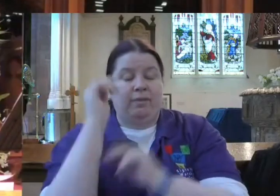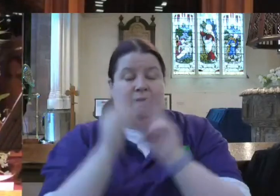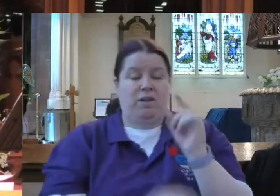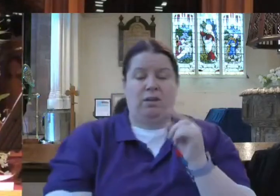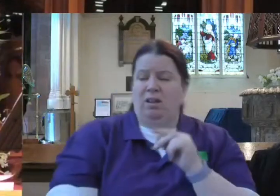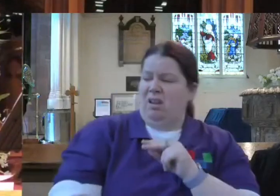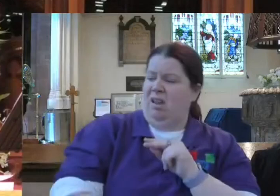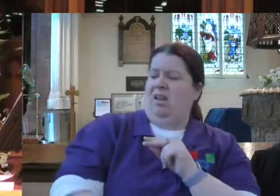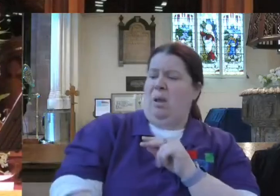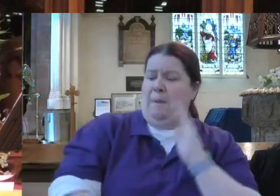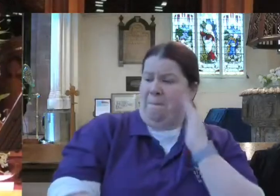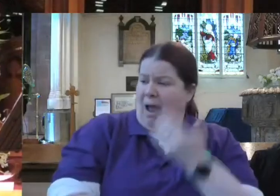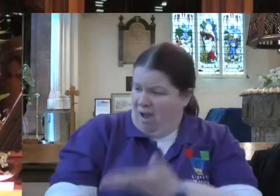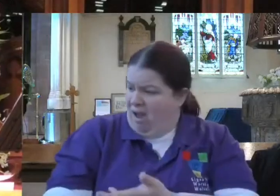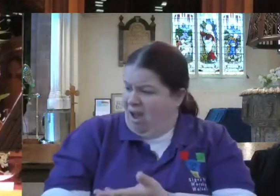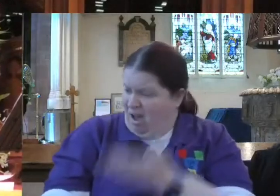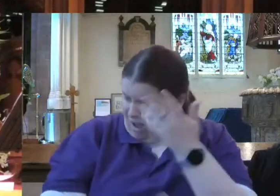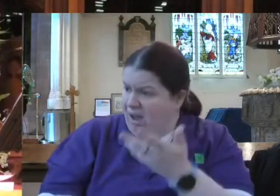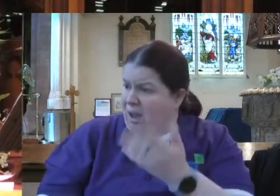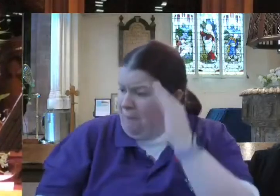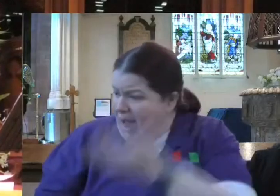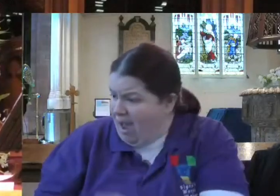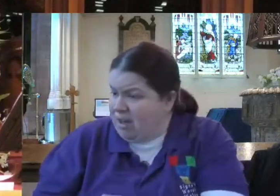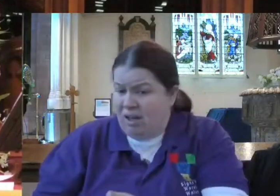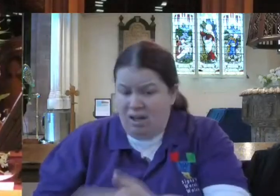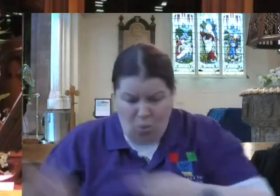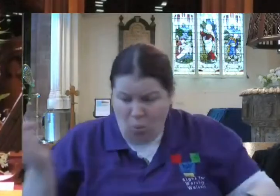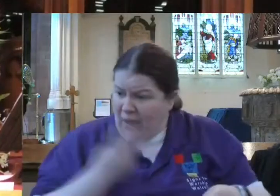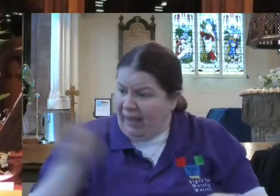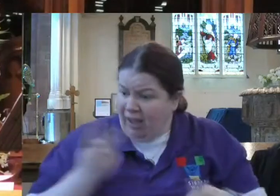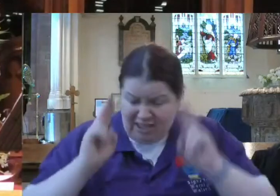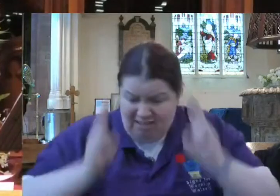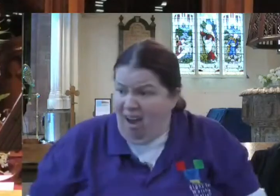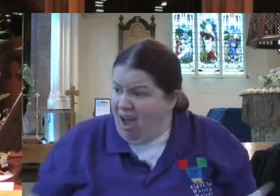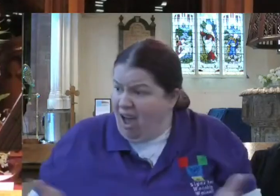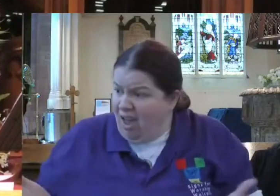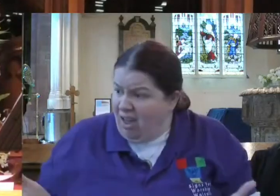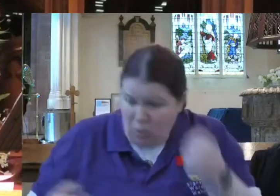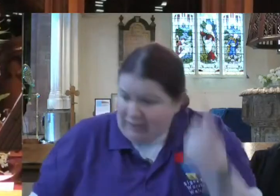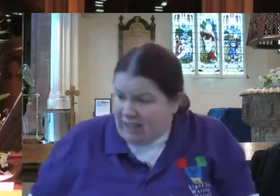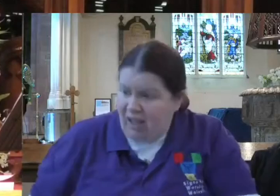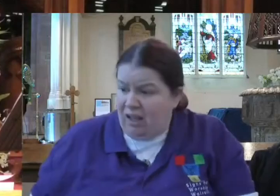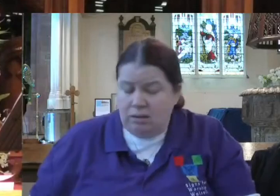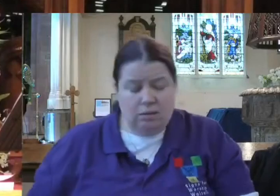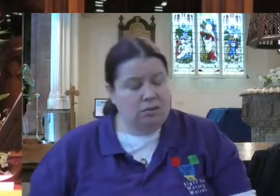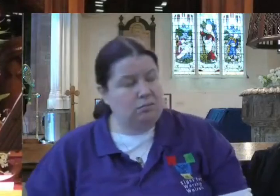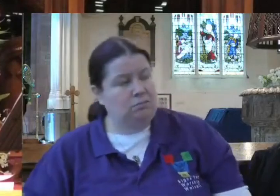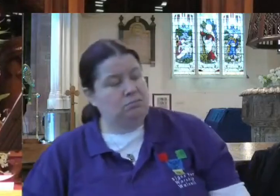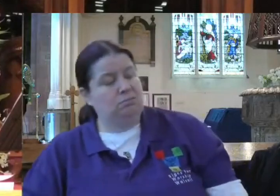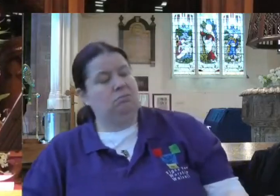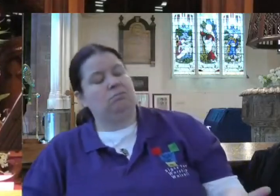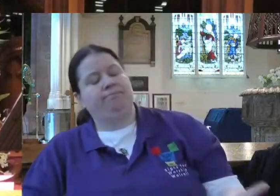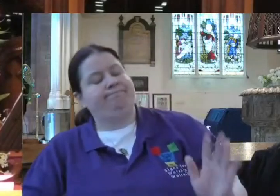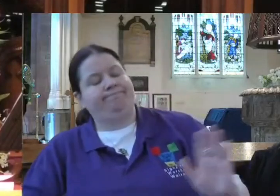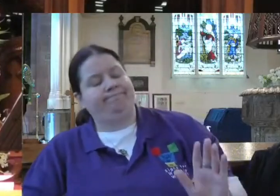man completely mad. "Don't you understand? Are you crazy? We're going to die!" The second man replies, "You